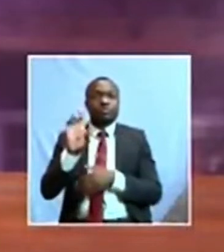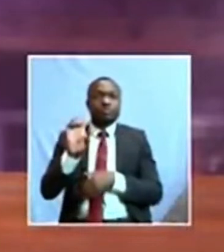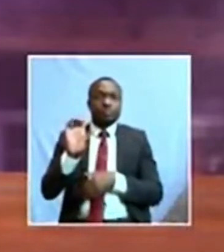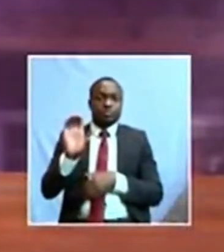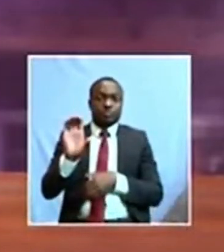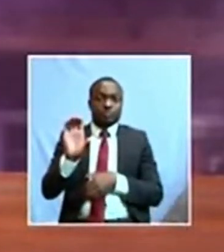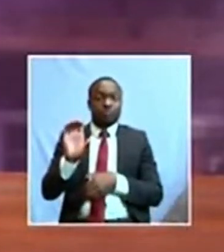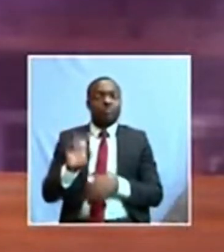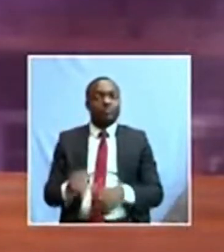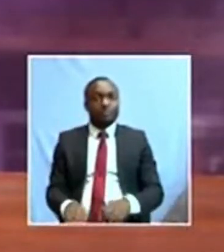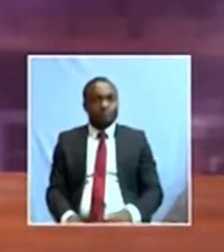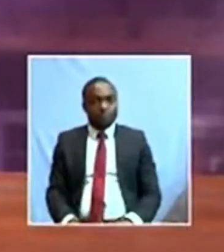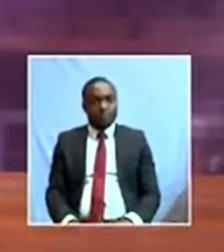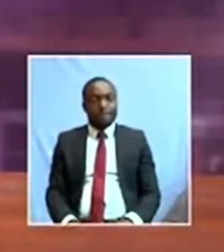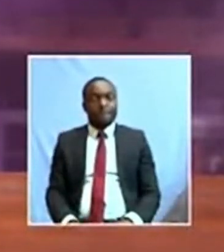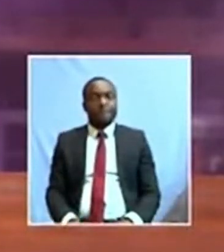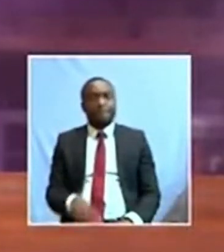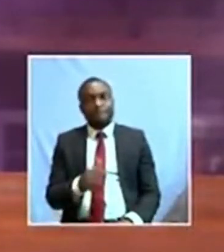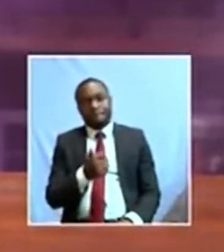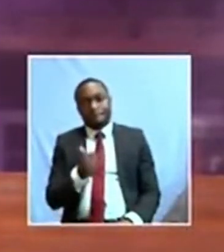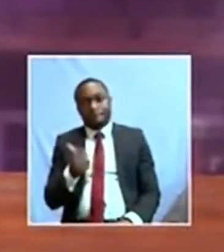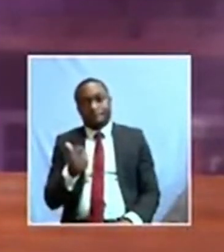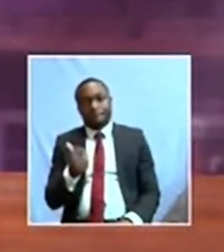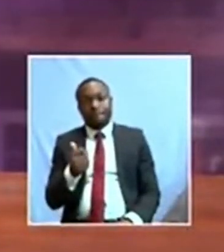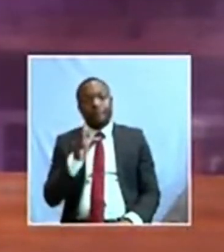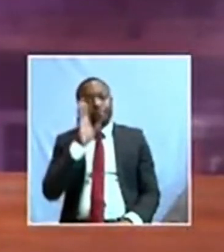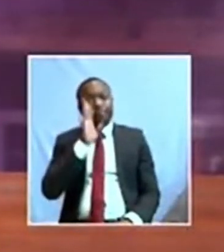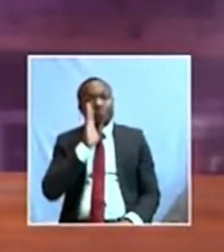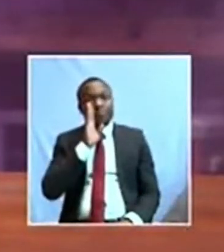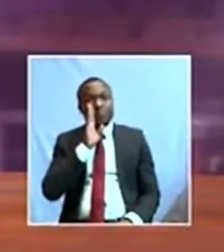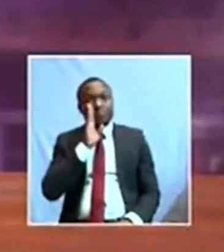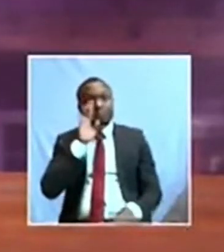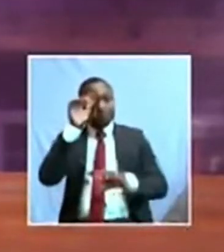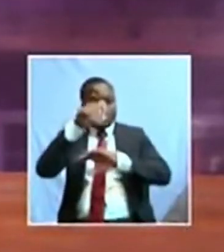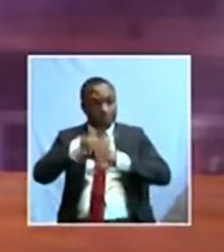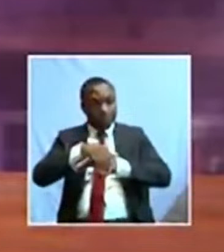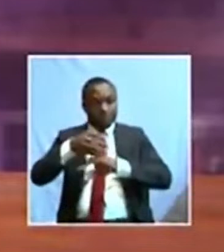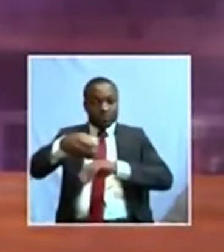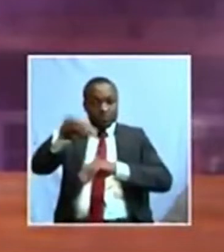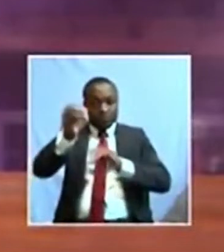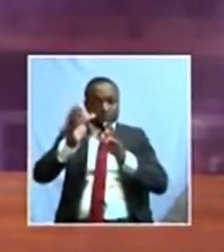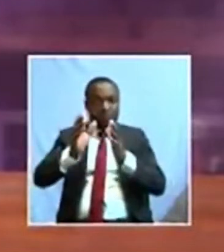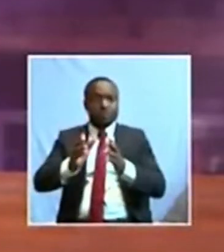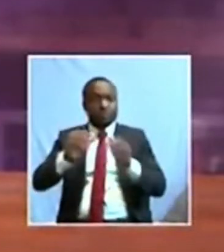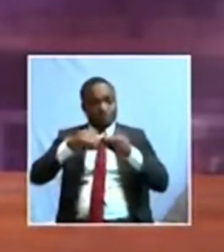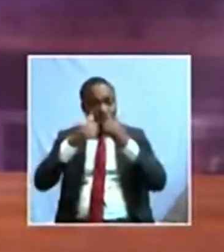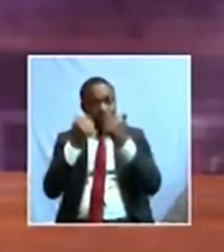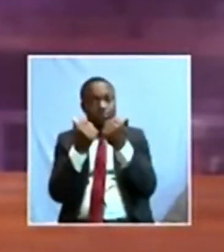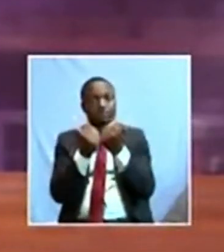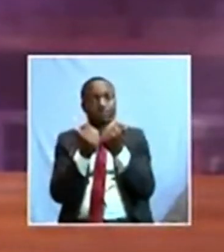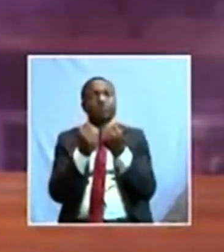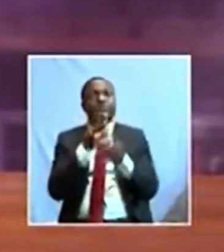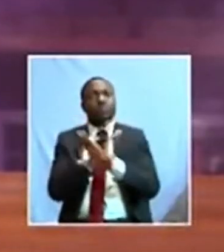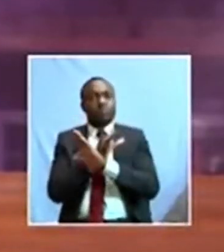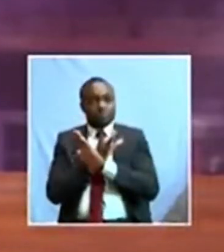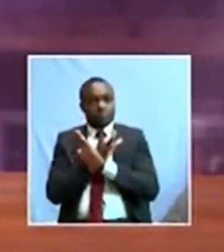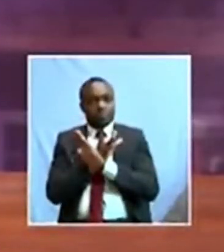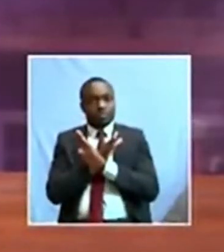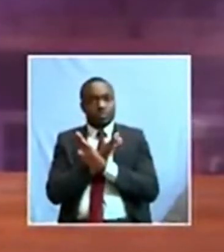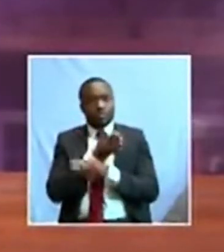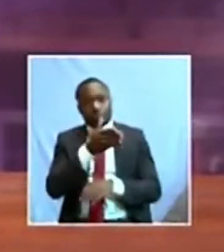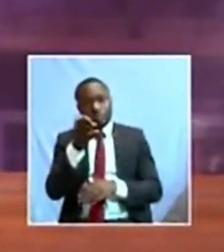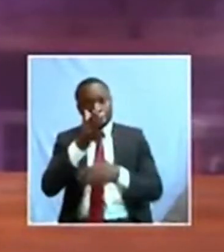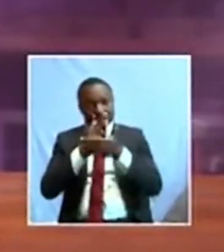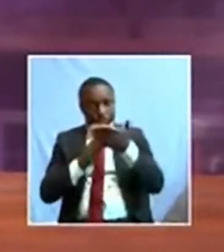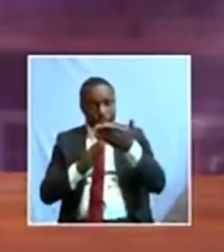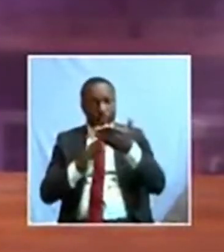Commission, DEC, and Bars and Nightclubs Owners Association of Zambia. So those are